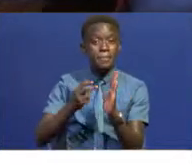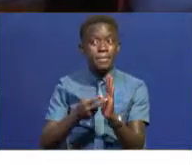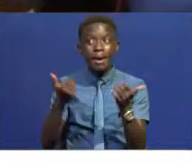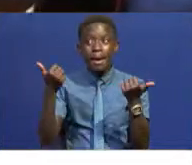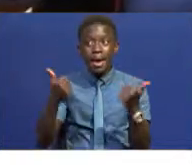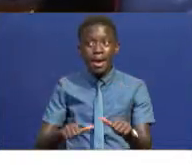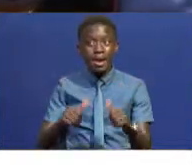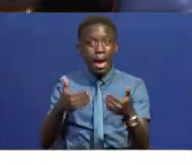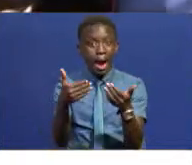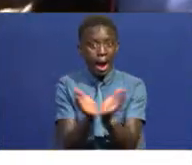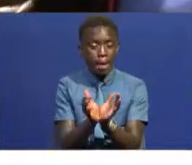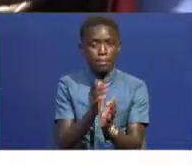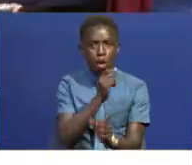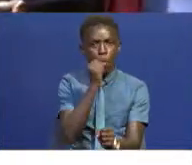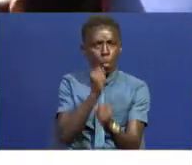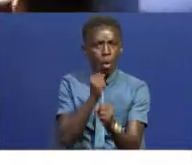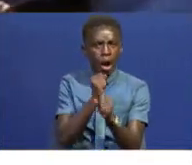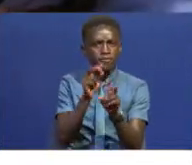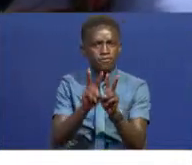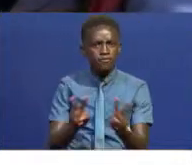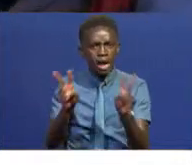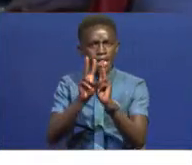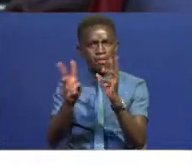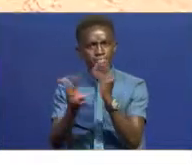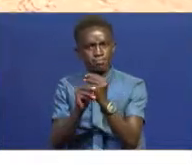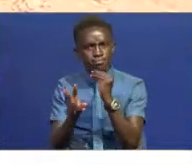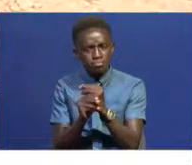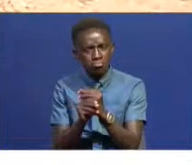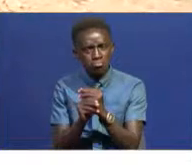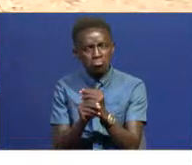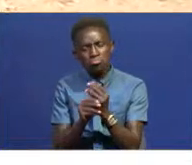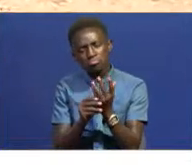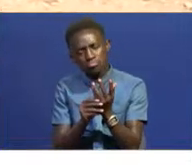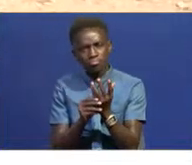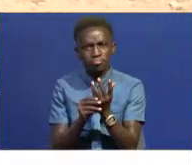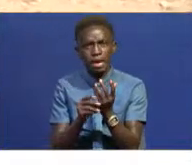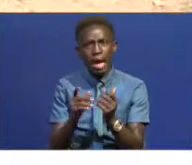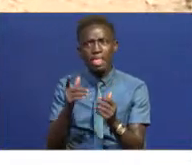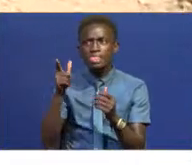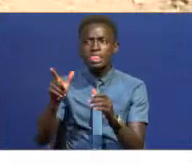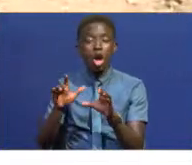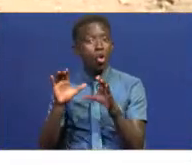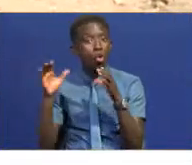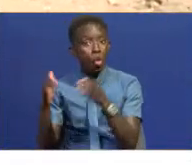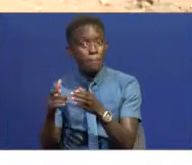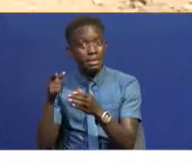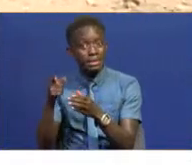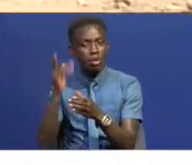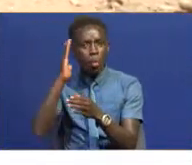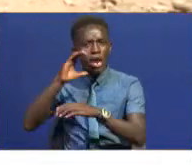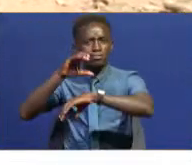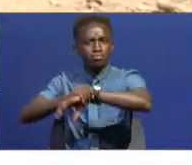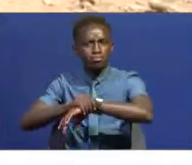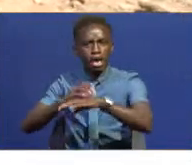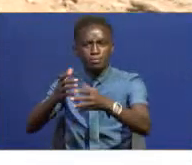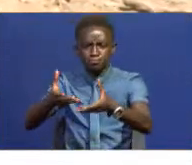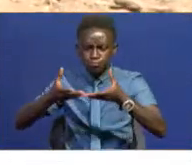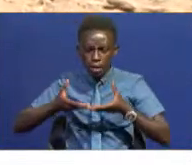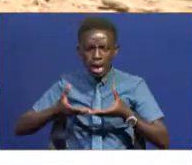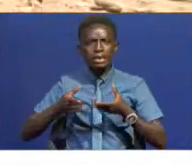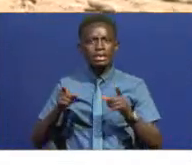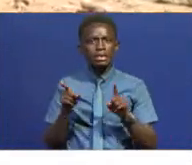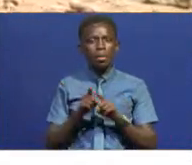addition, the value of the benefit or the financial benefit that the community will receive in form of community